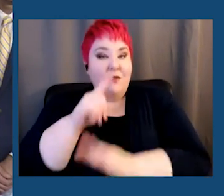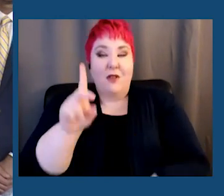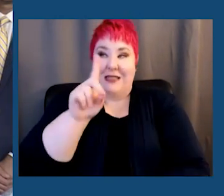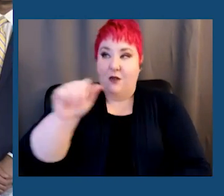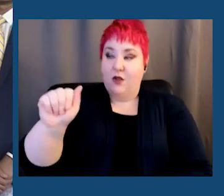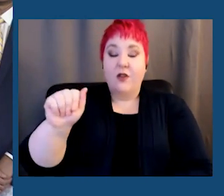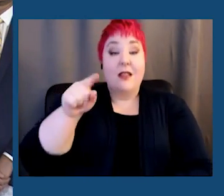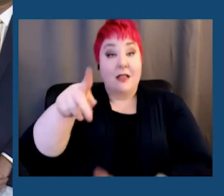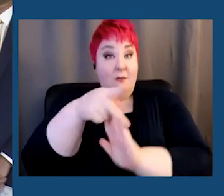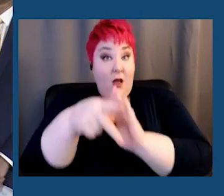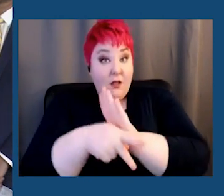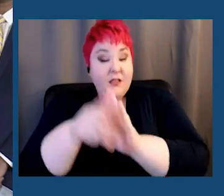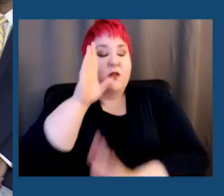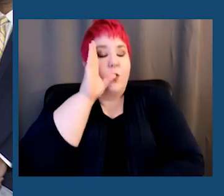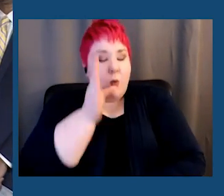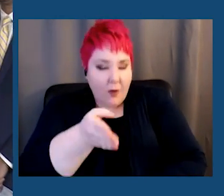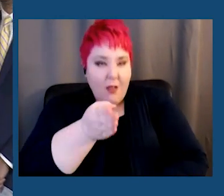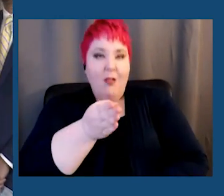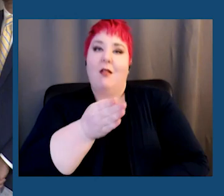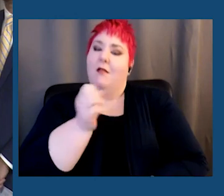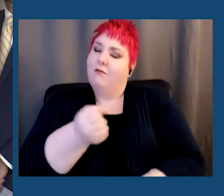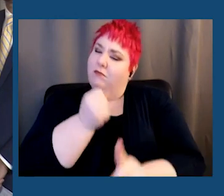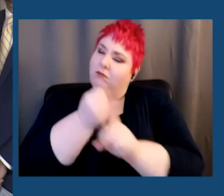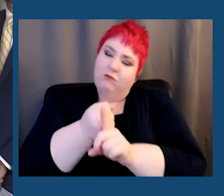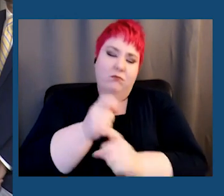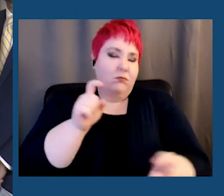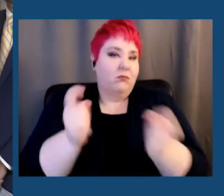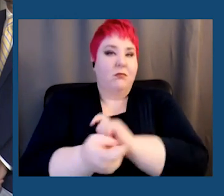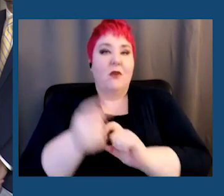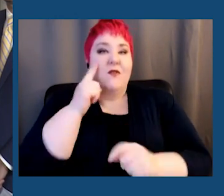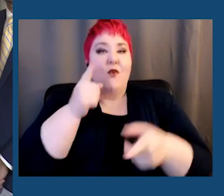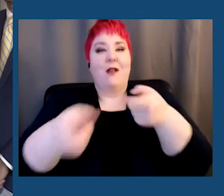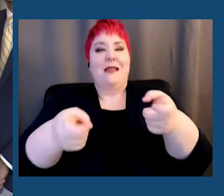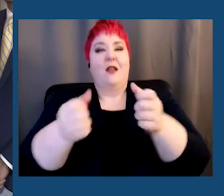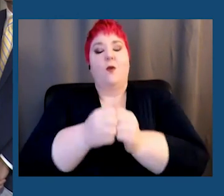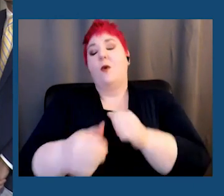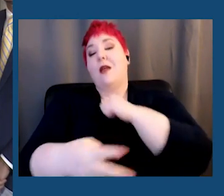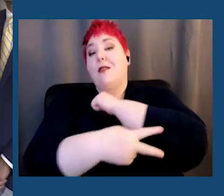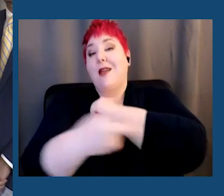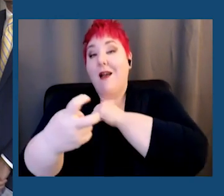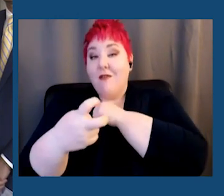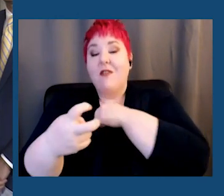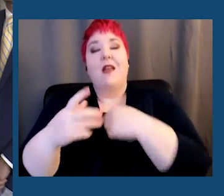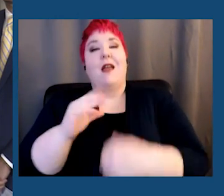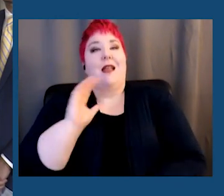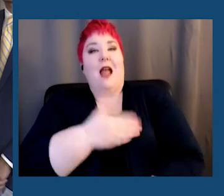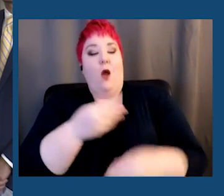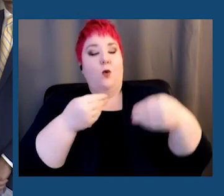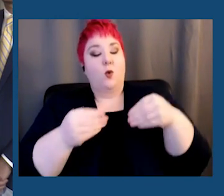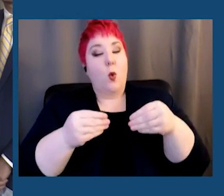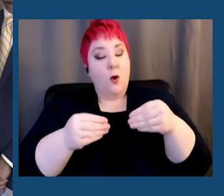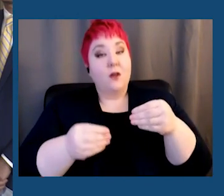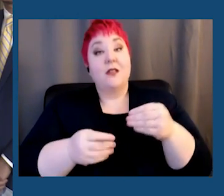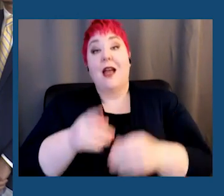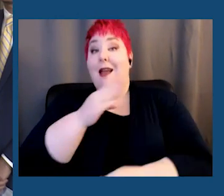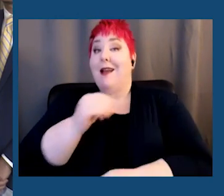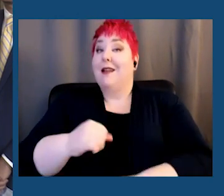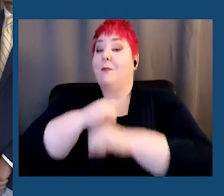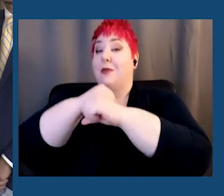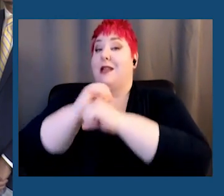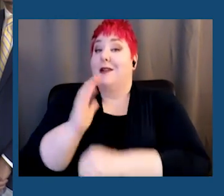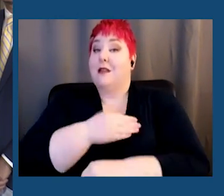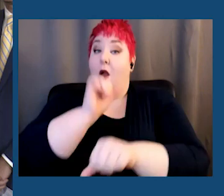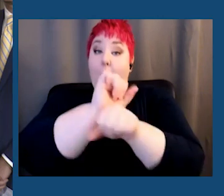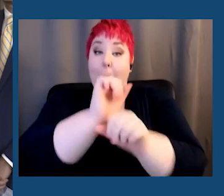make a profound difference in dealing with retail theft that issues our stores, and most importantly, protect our employees and community